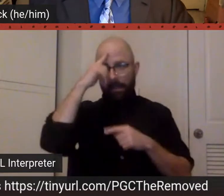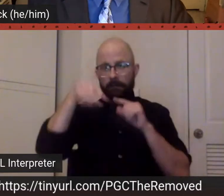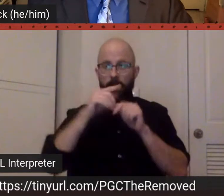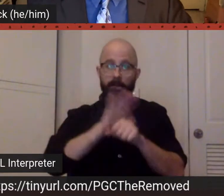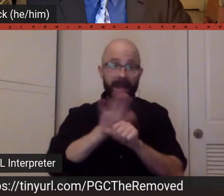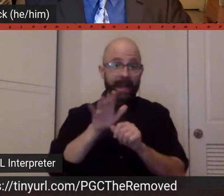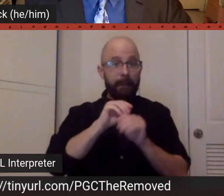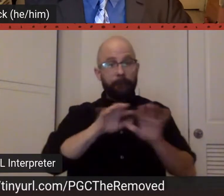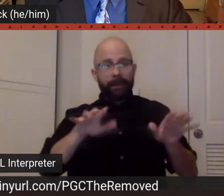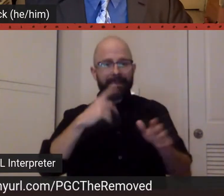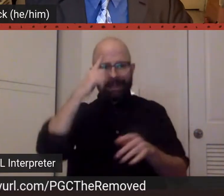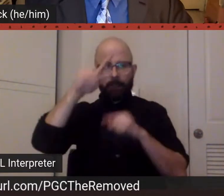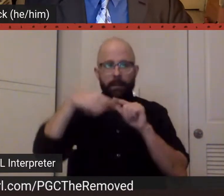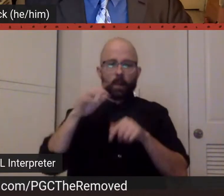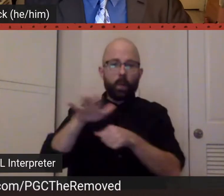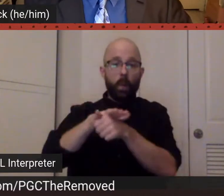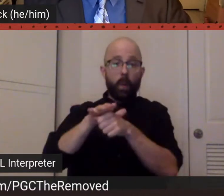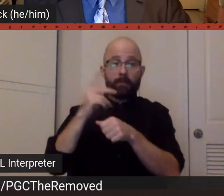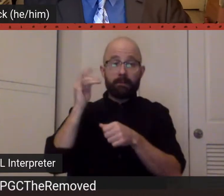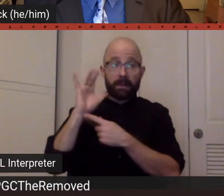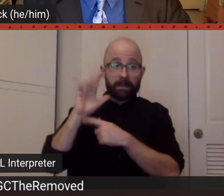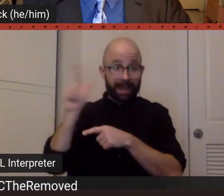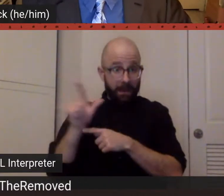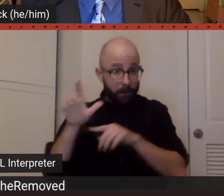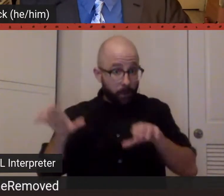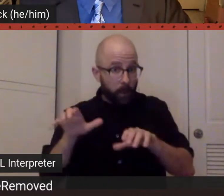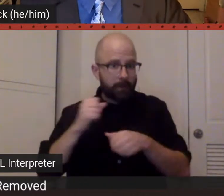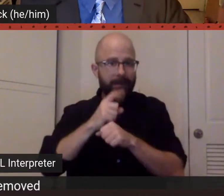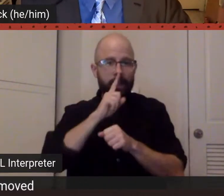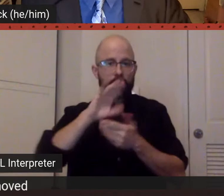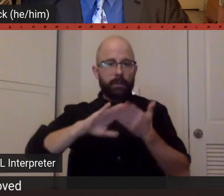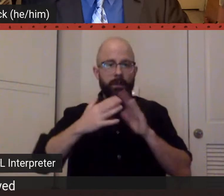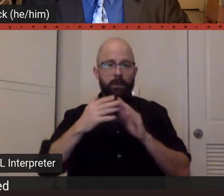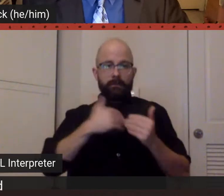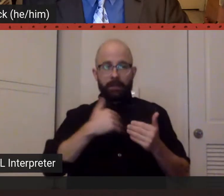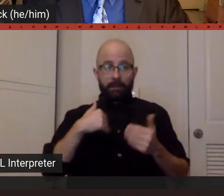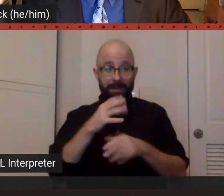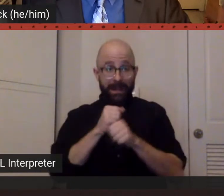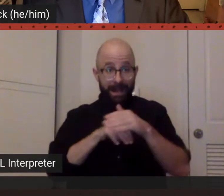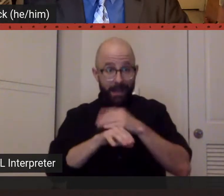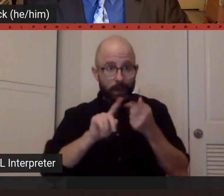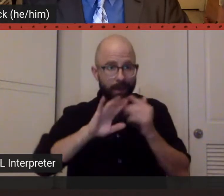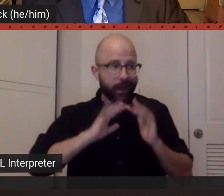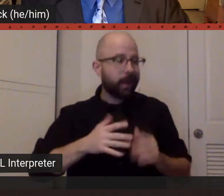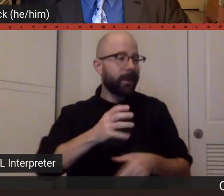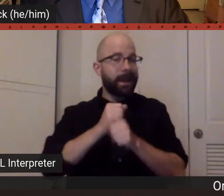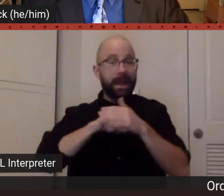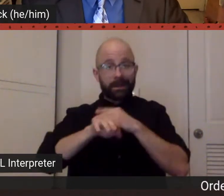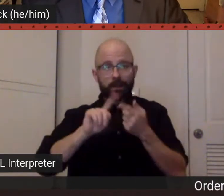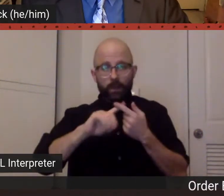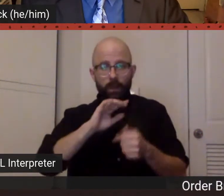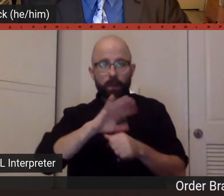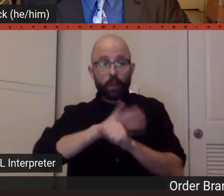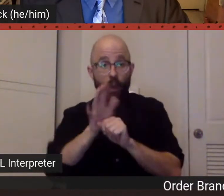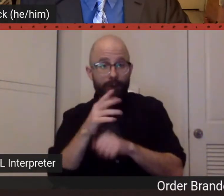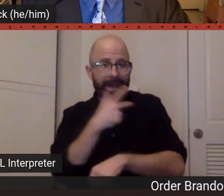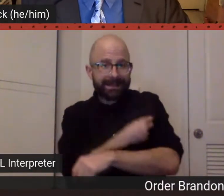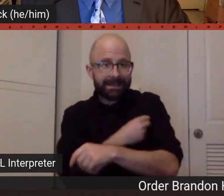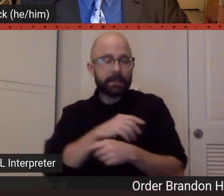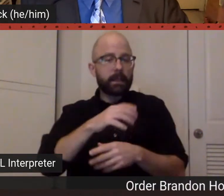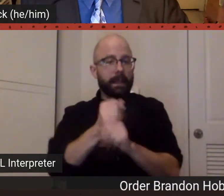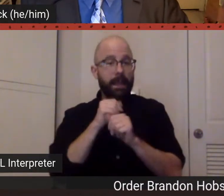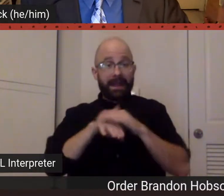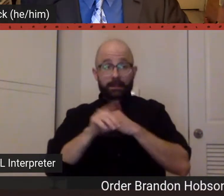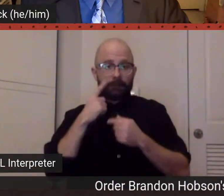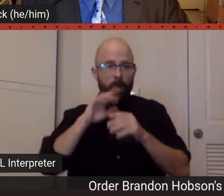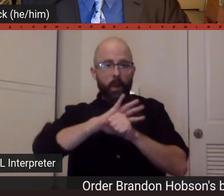things that your local public library has been doing to make sure that community members get access to internet, get access to COVID vaccines, get access to COVID testing,